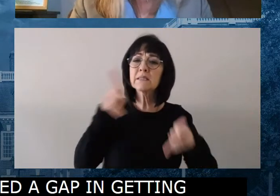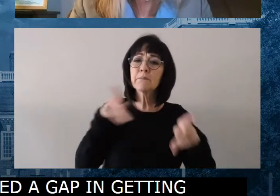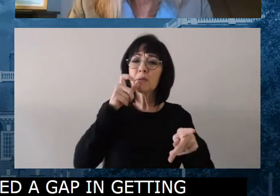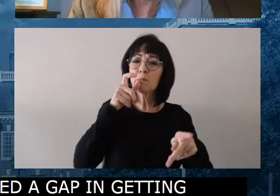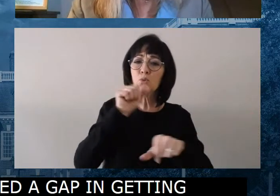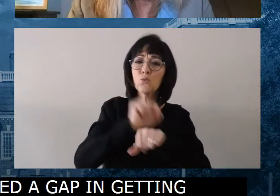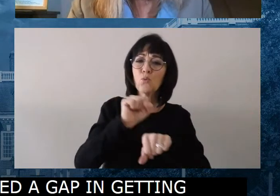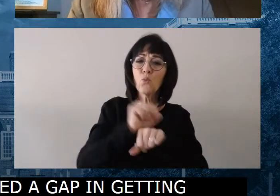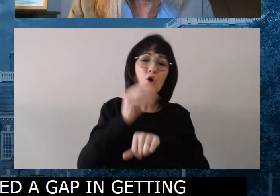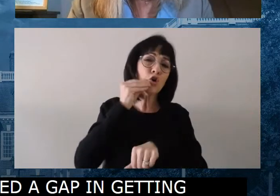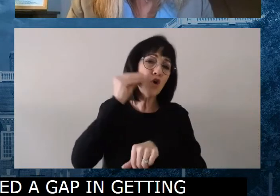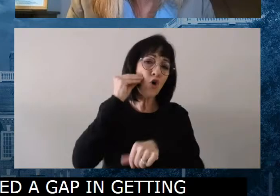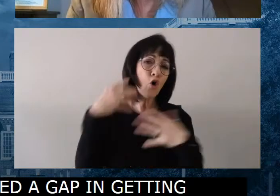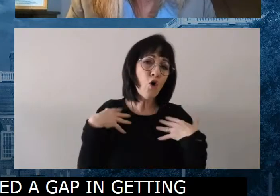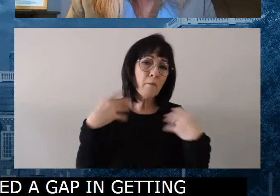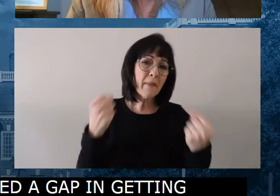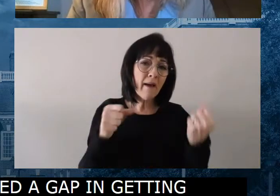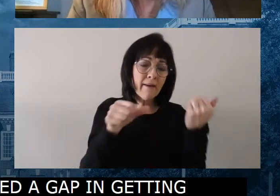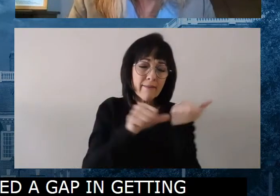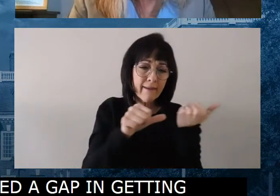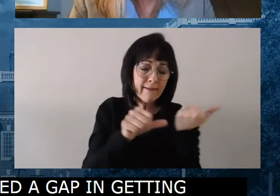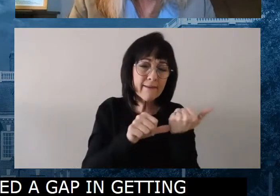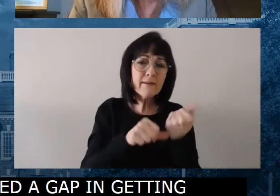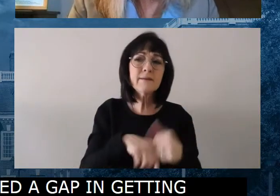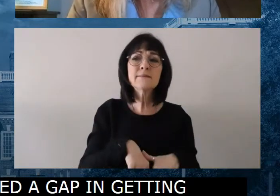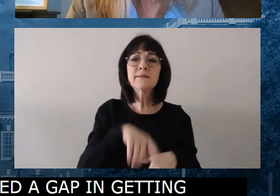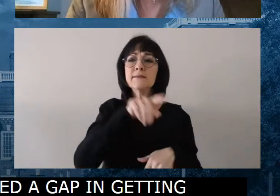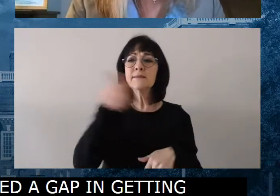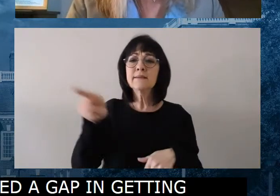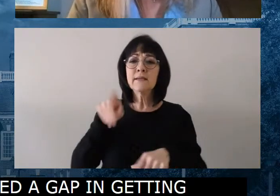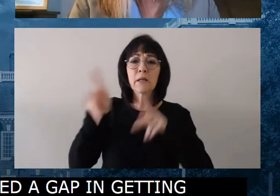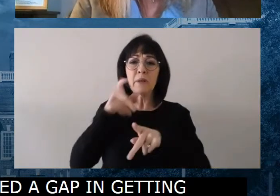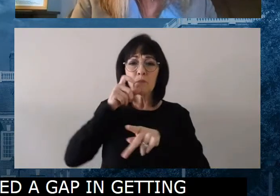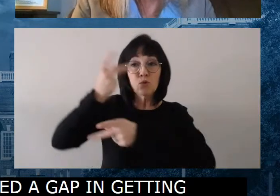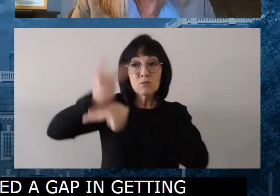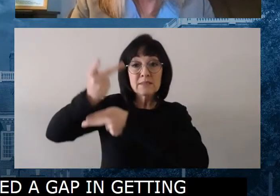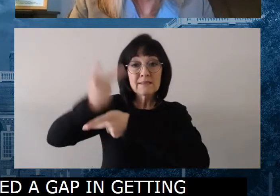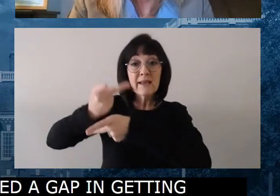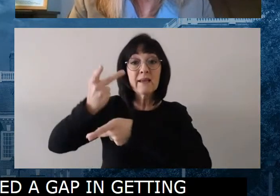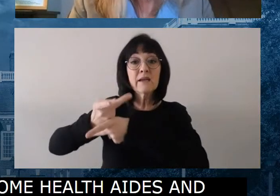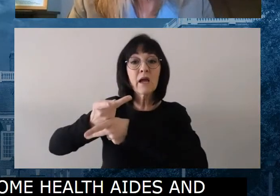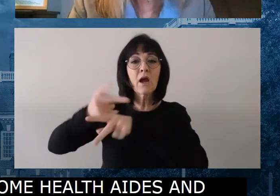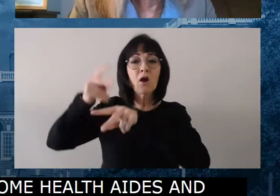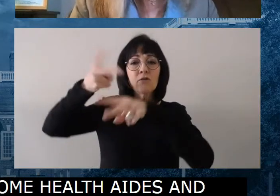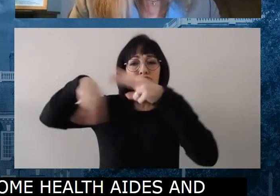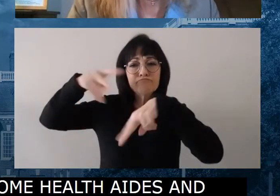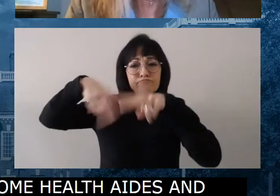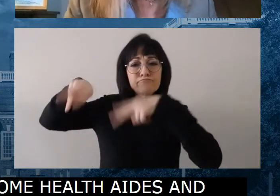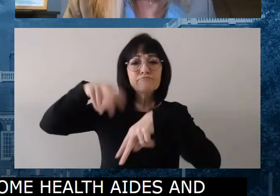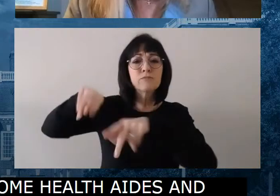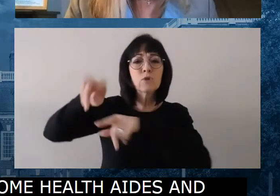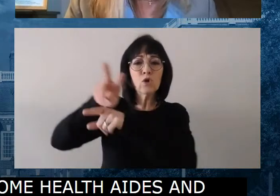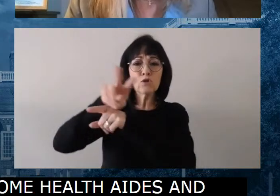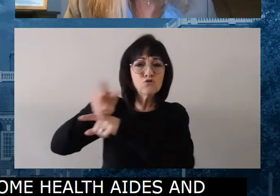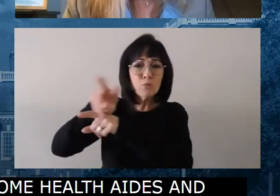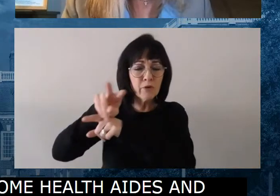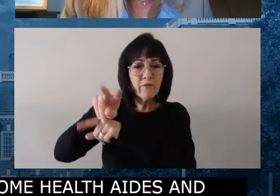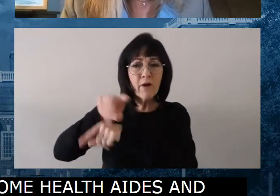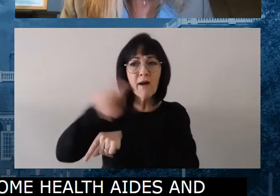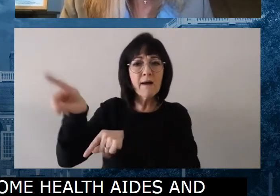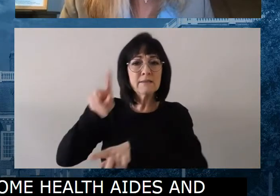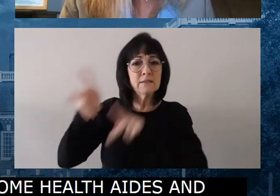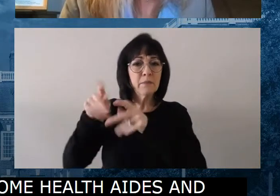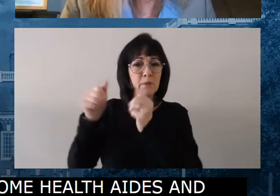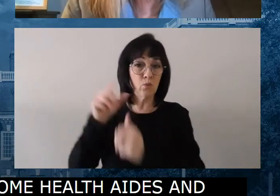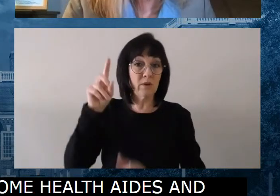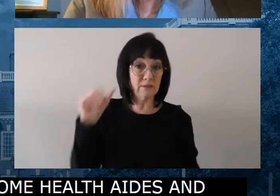with disabilities vaccinated. And to fill that gap, this team even stood up their own targeted vaccination clinics.